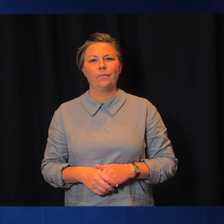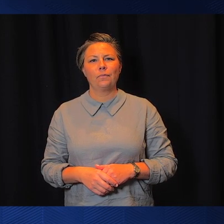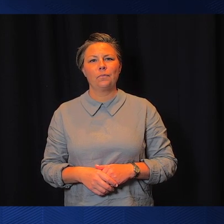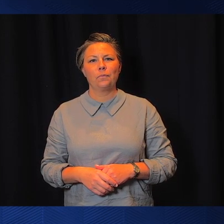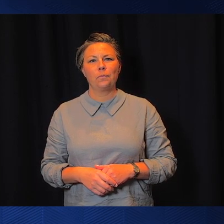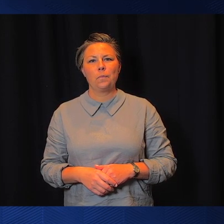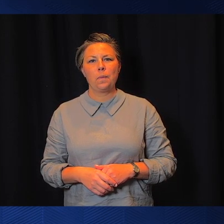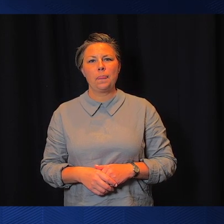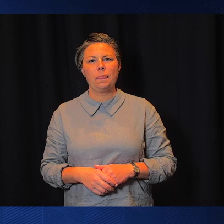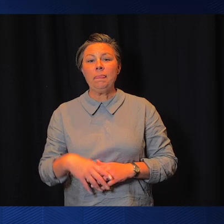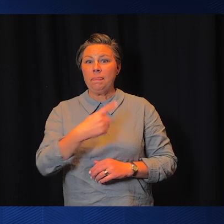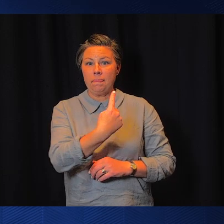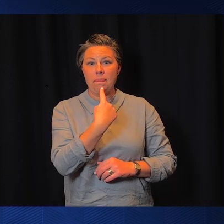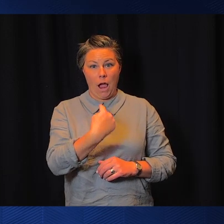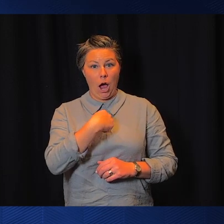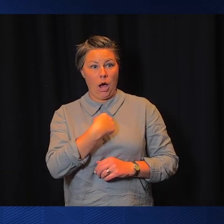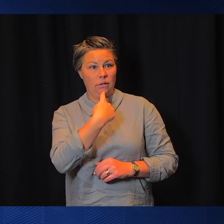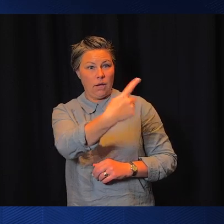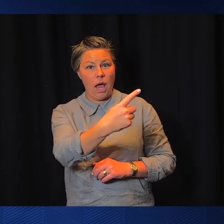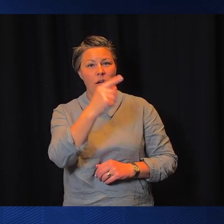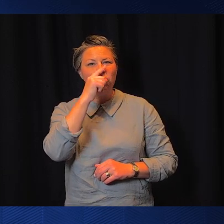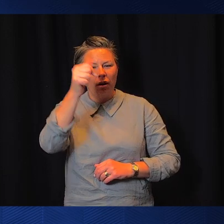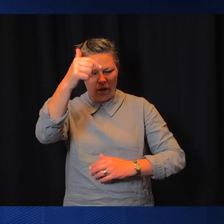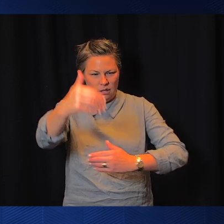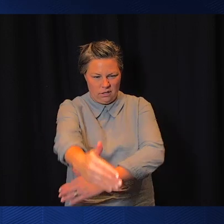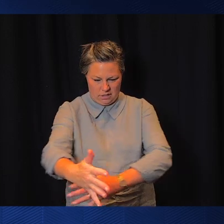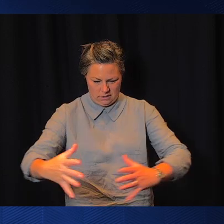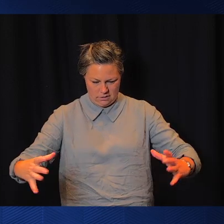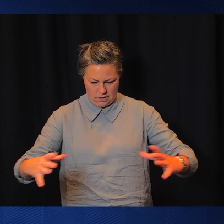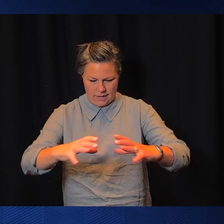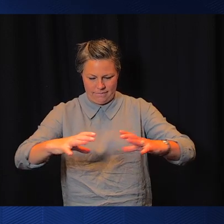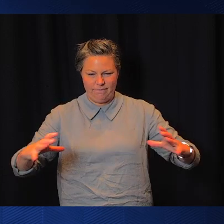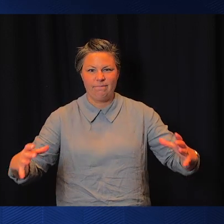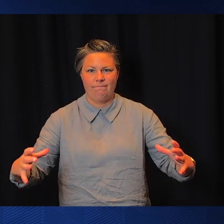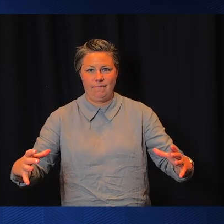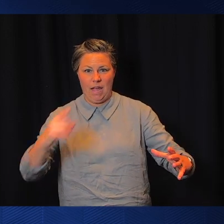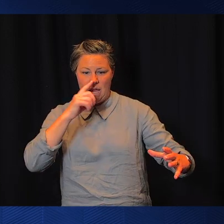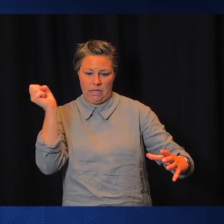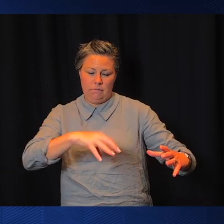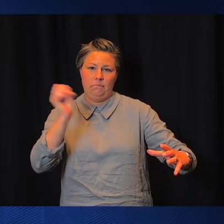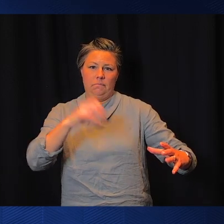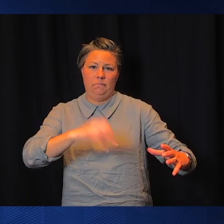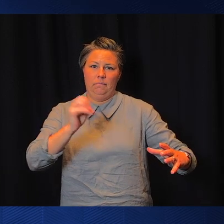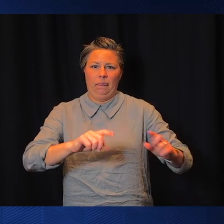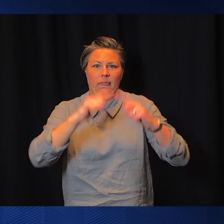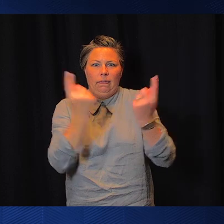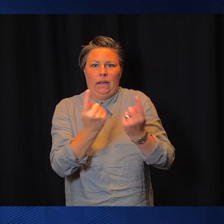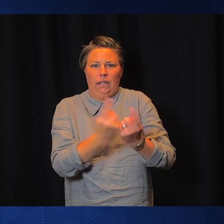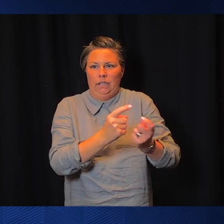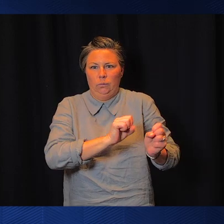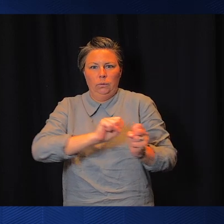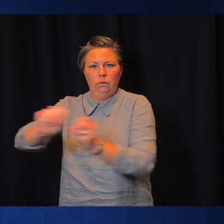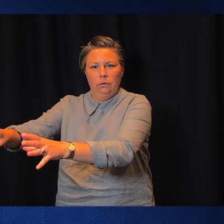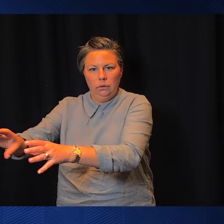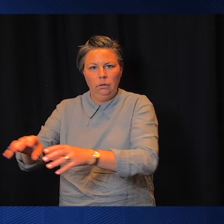fill 4 drums, you know, those big drums that goes to the boat. Okay, we already organized ourselves to